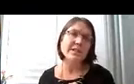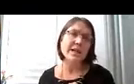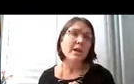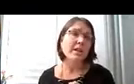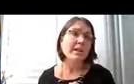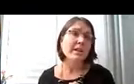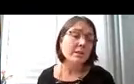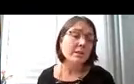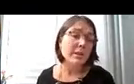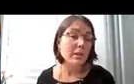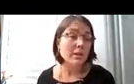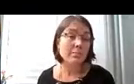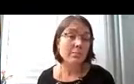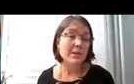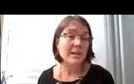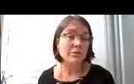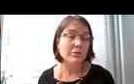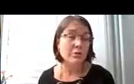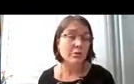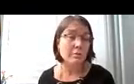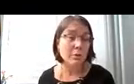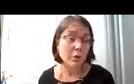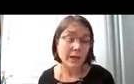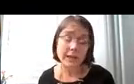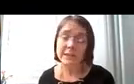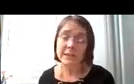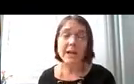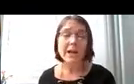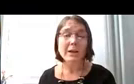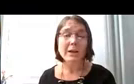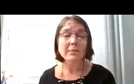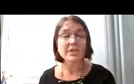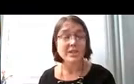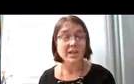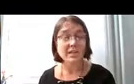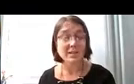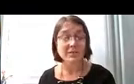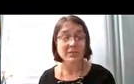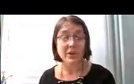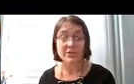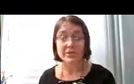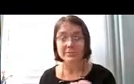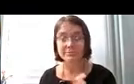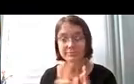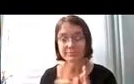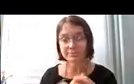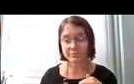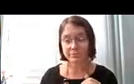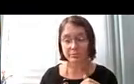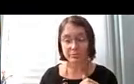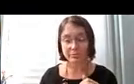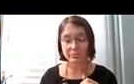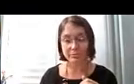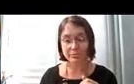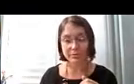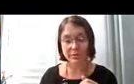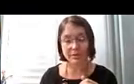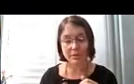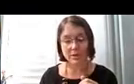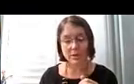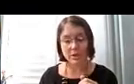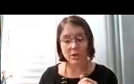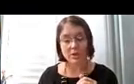challenges and how they could be a potential future employer, challenging some of those.